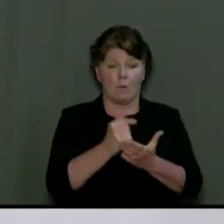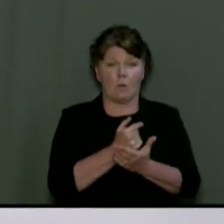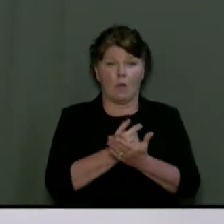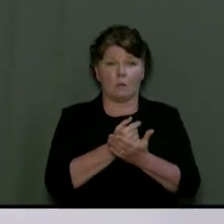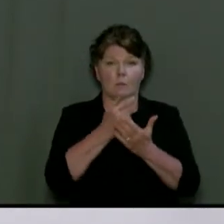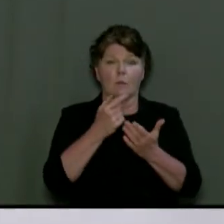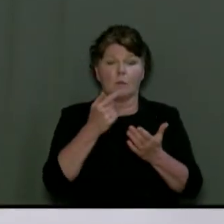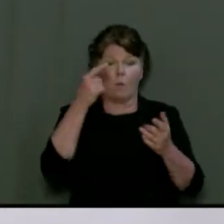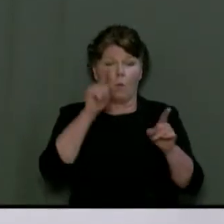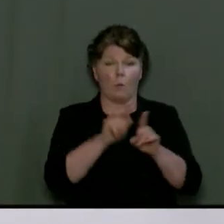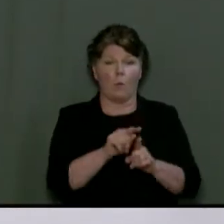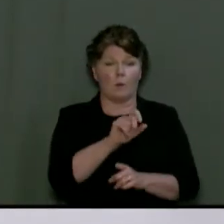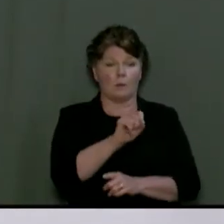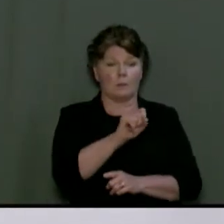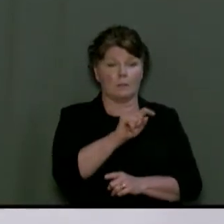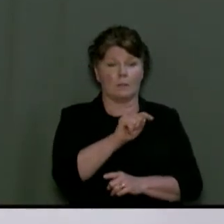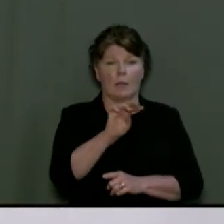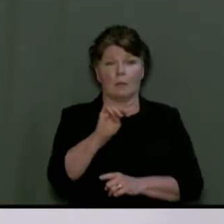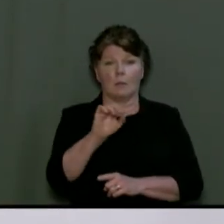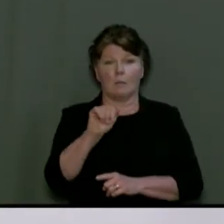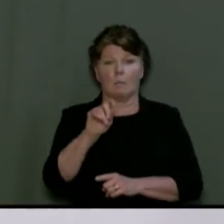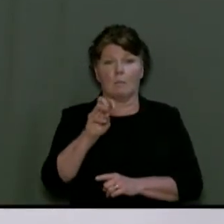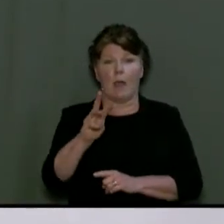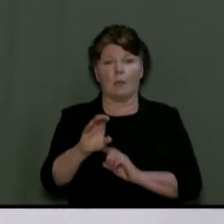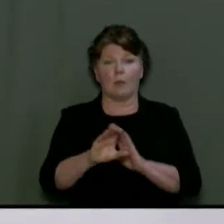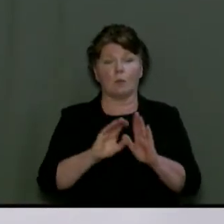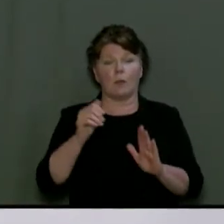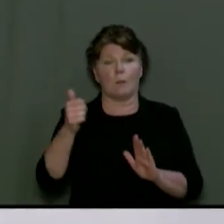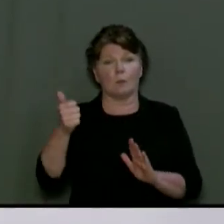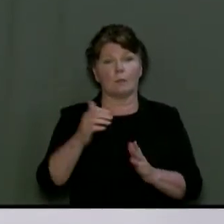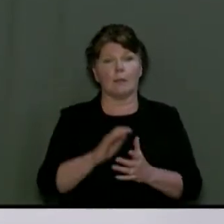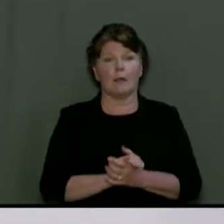Gospel, according to St. Matthew, the 10th chapter.